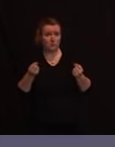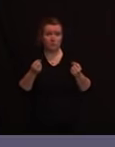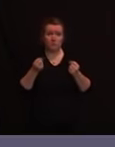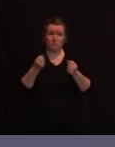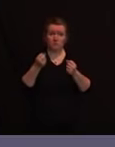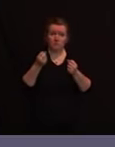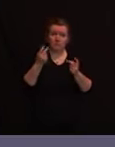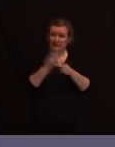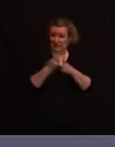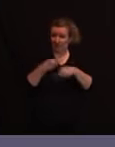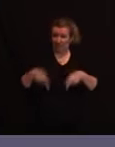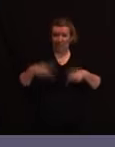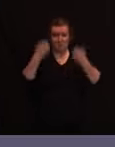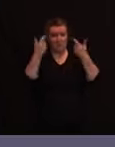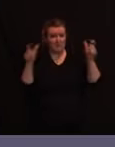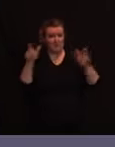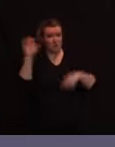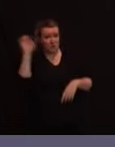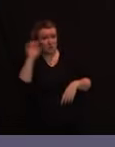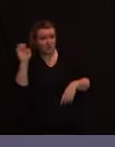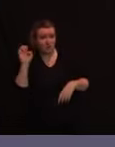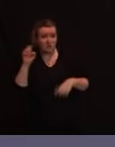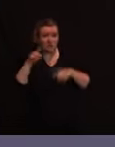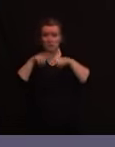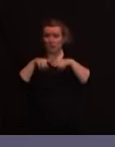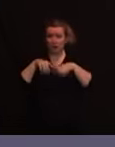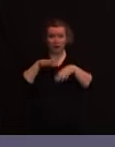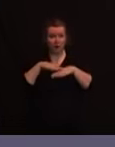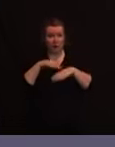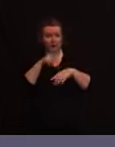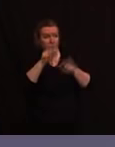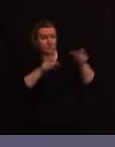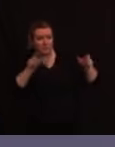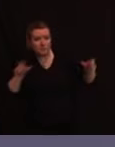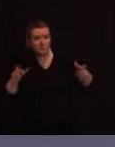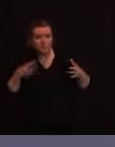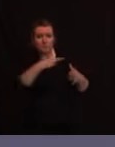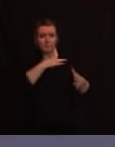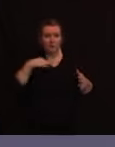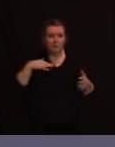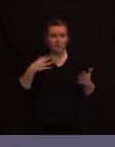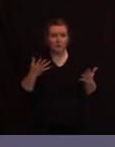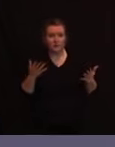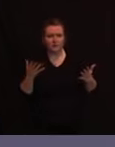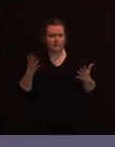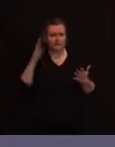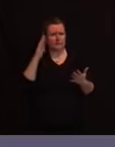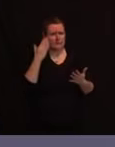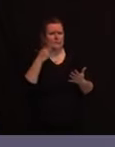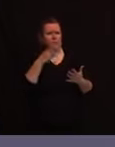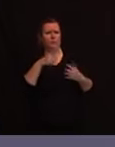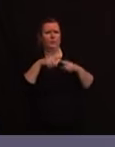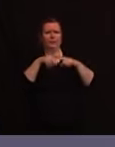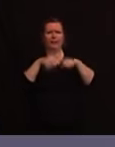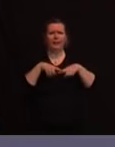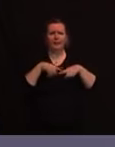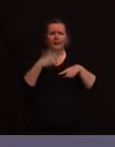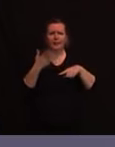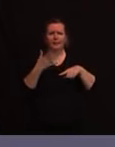Who are you leaning on? I know you've mentioned Winston Churchill. Are you leaning on Moses, your wife, the